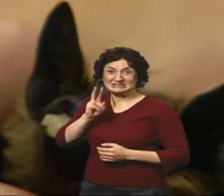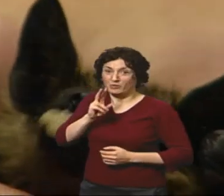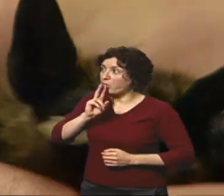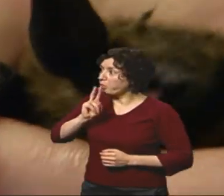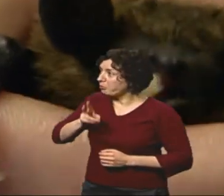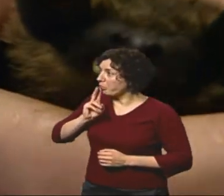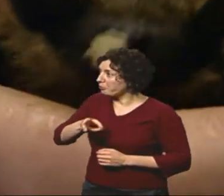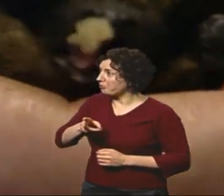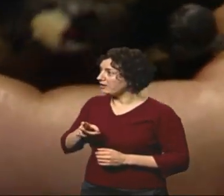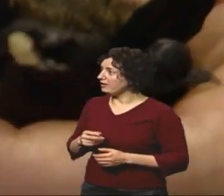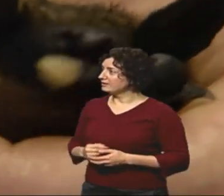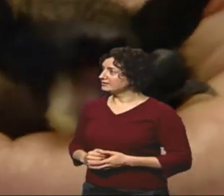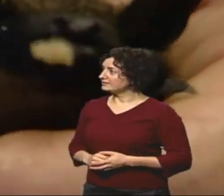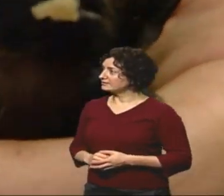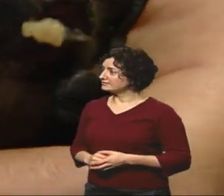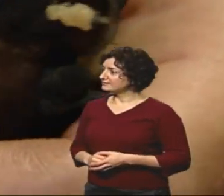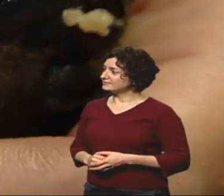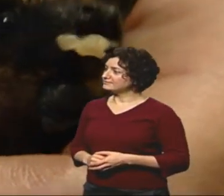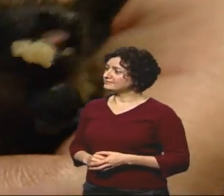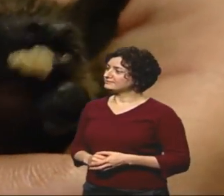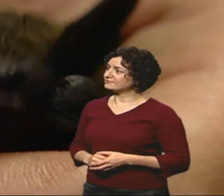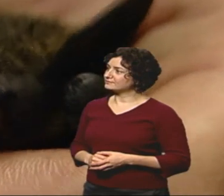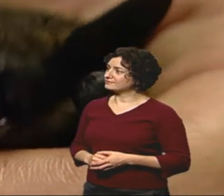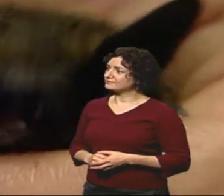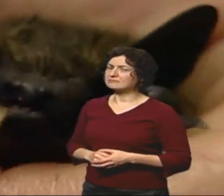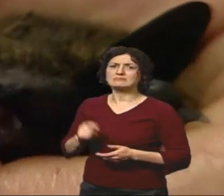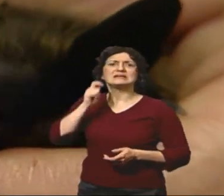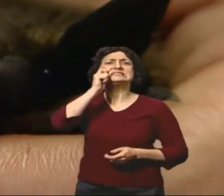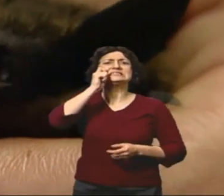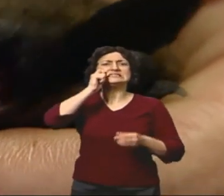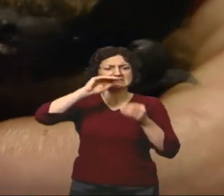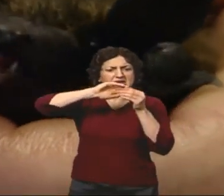There you go, look, just drop that one out there, and this one's just coming out now as well.